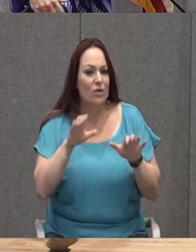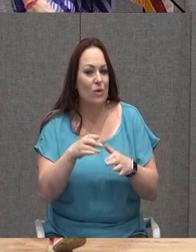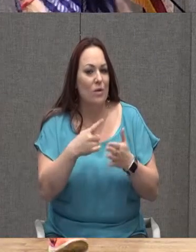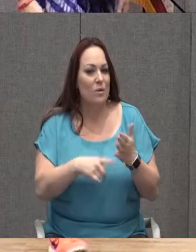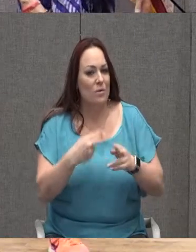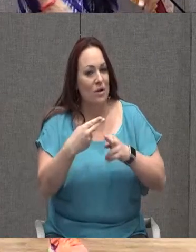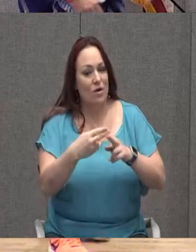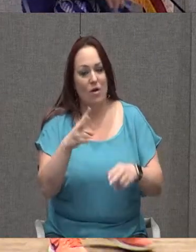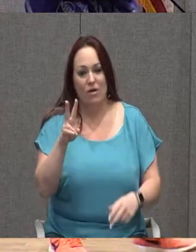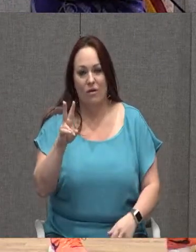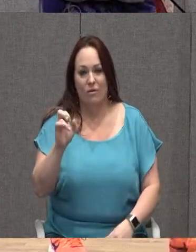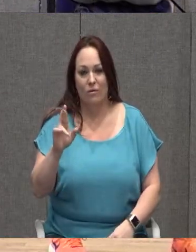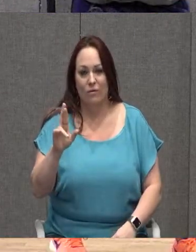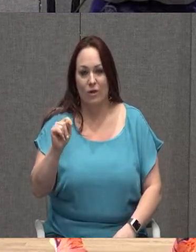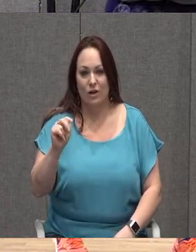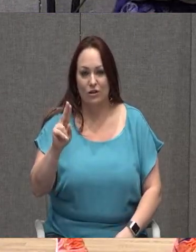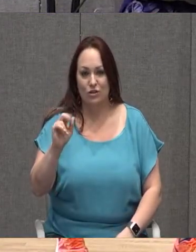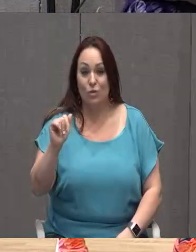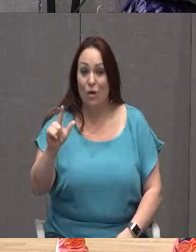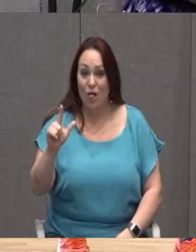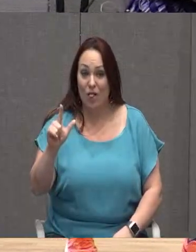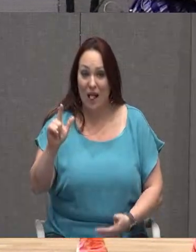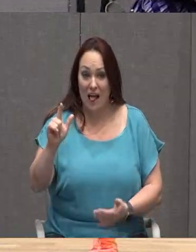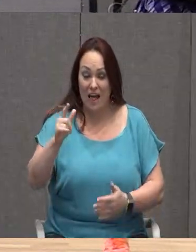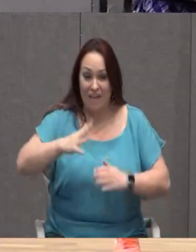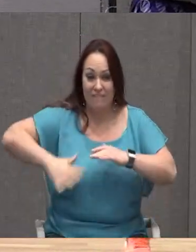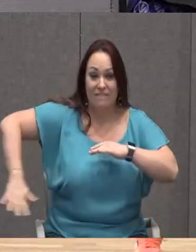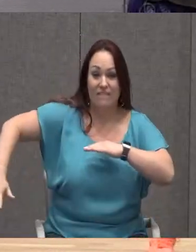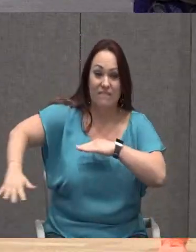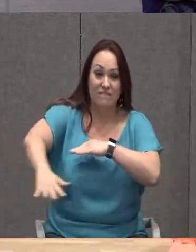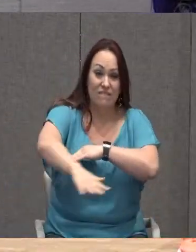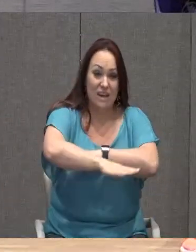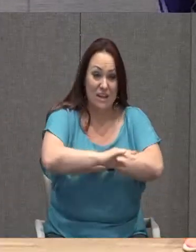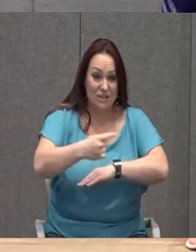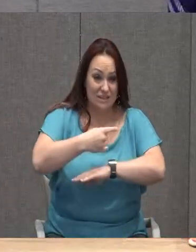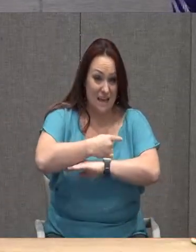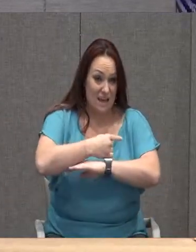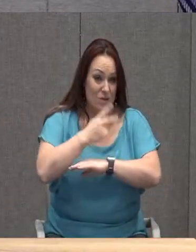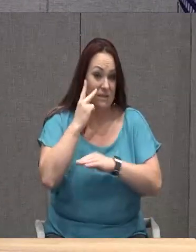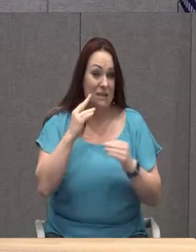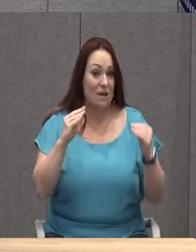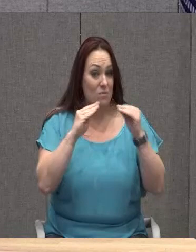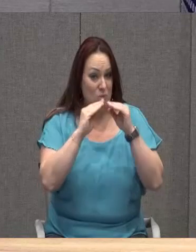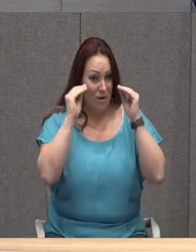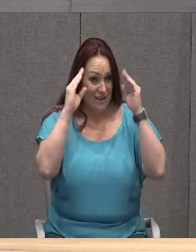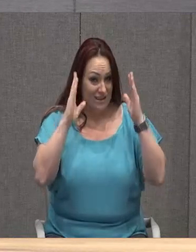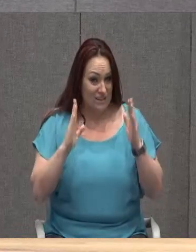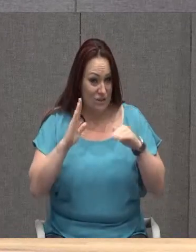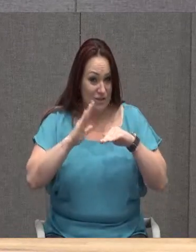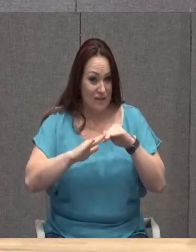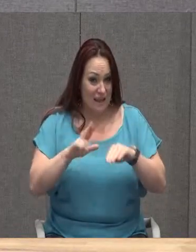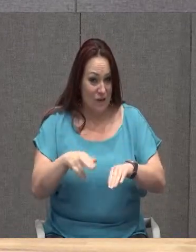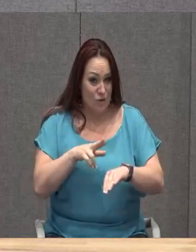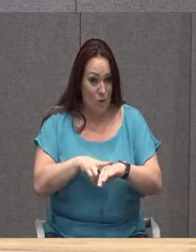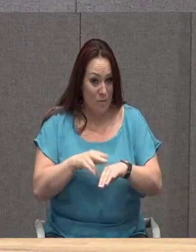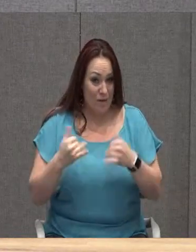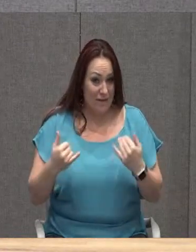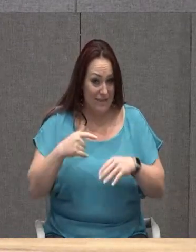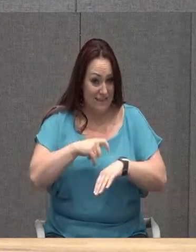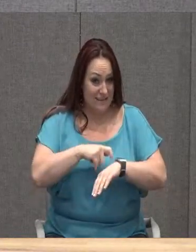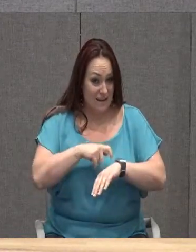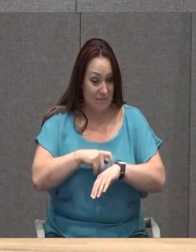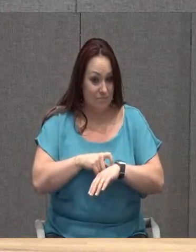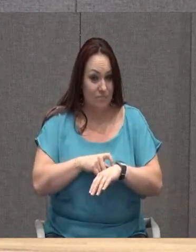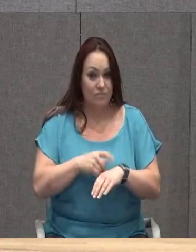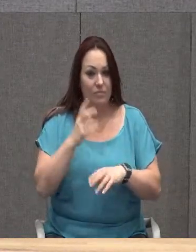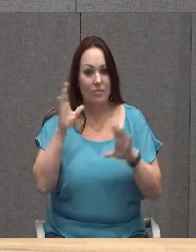day. So you will see more teachers than usual at this time. And we're going to go through different activities that you